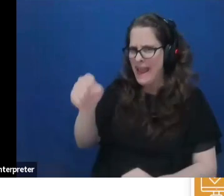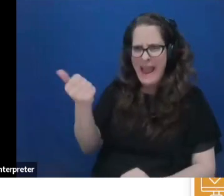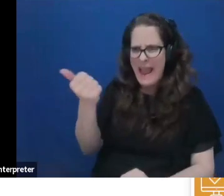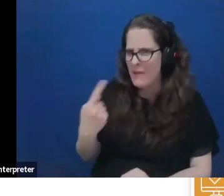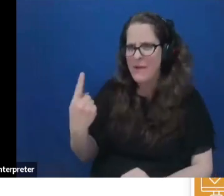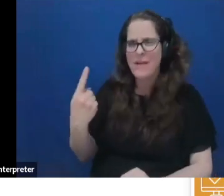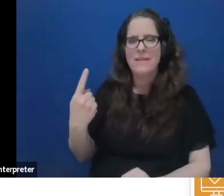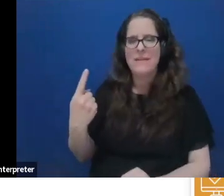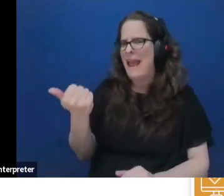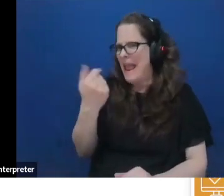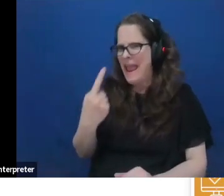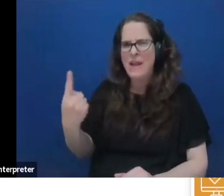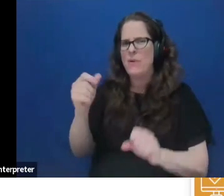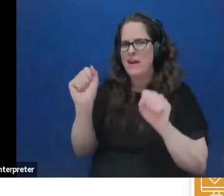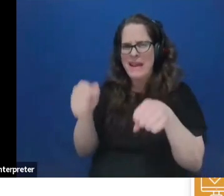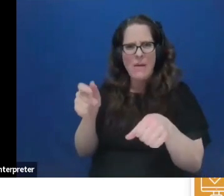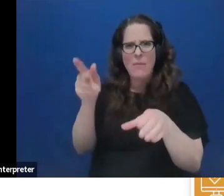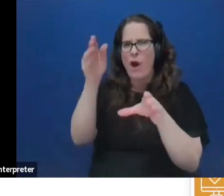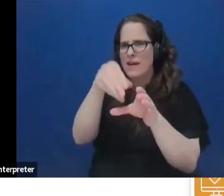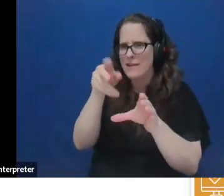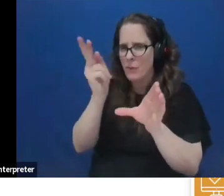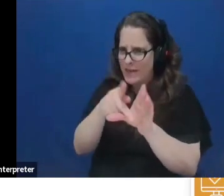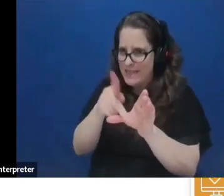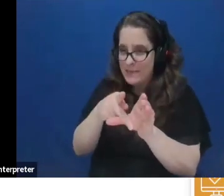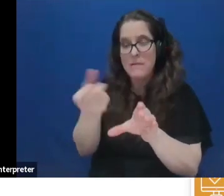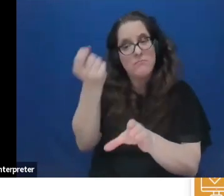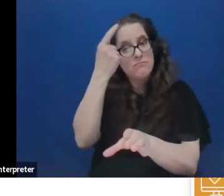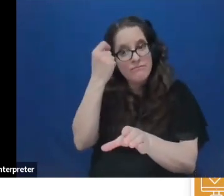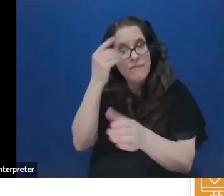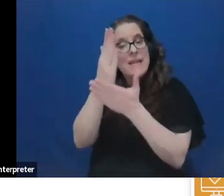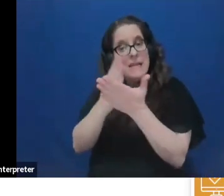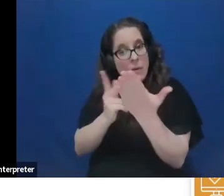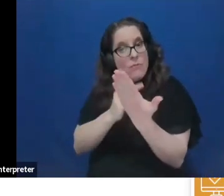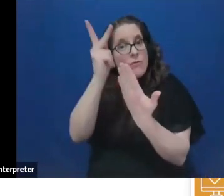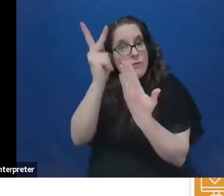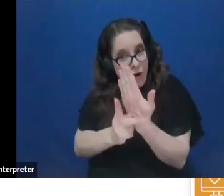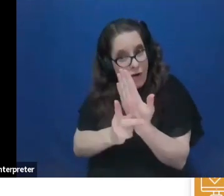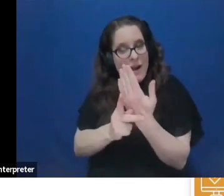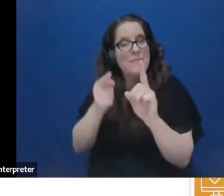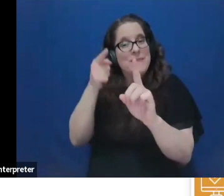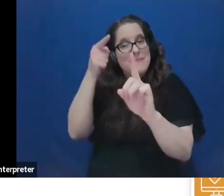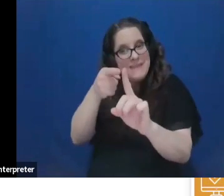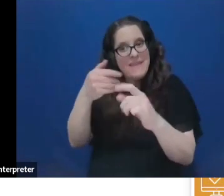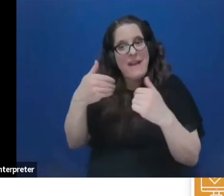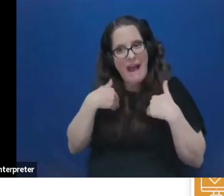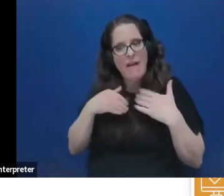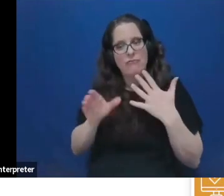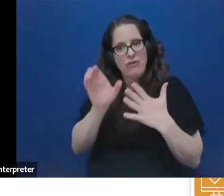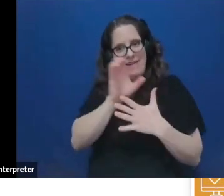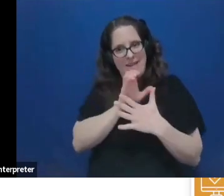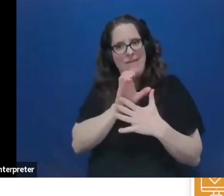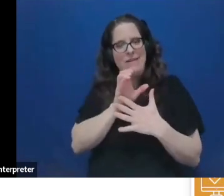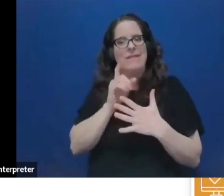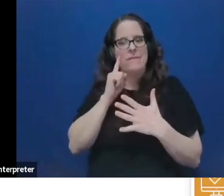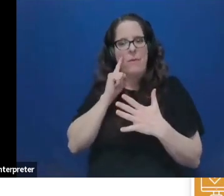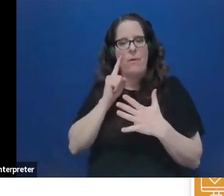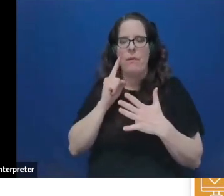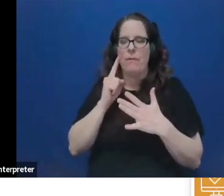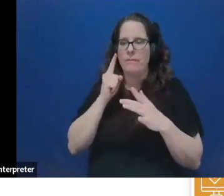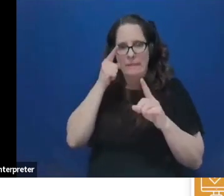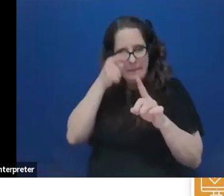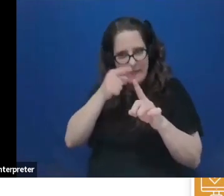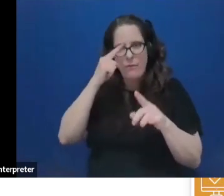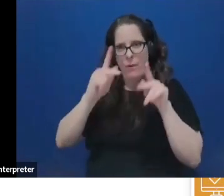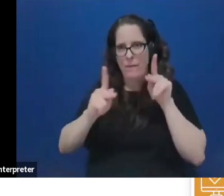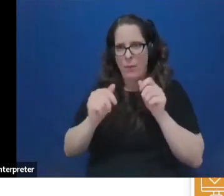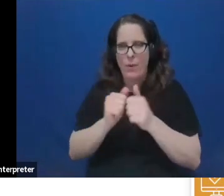mean, anybody can participate. I mean, some of these programs specifically, and it all depends on what the program is, are for people with IDD. But yeah,